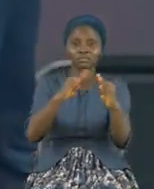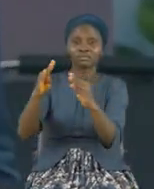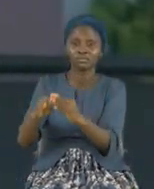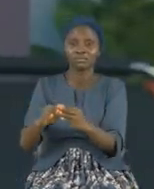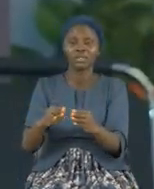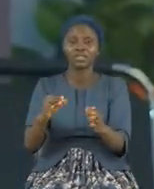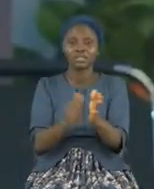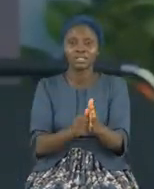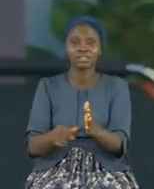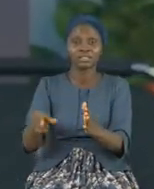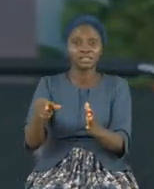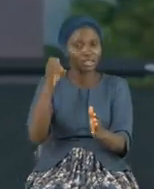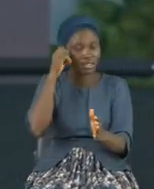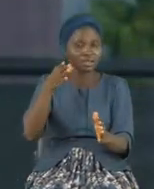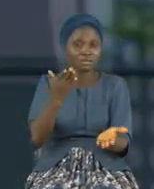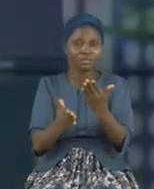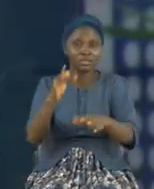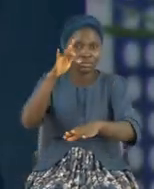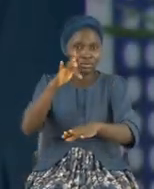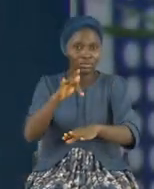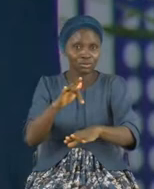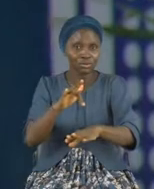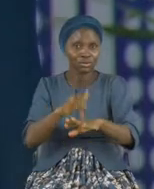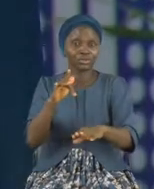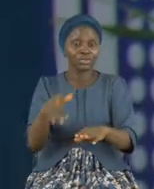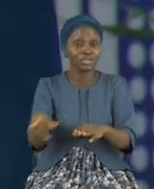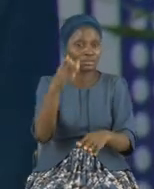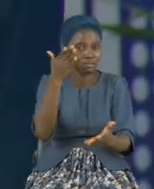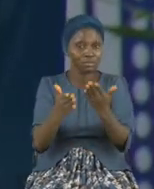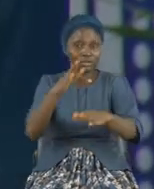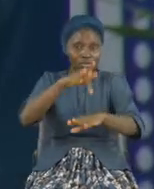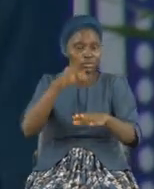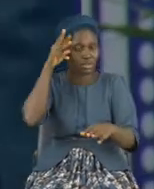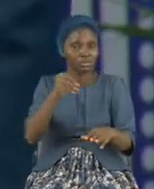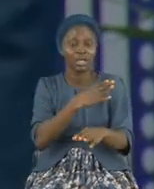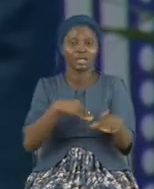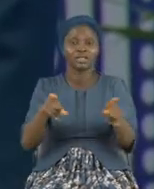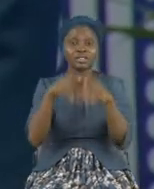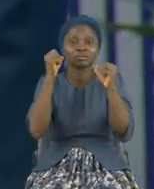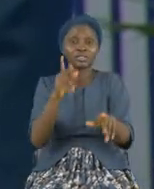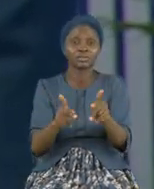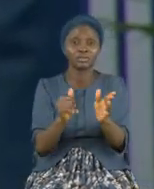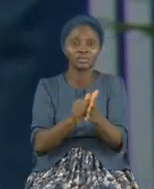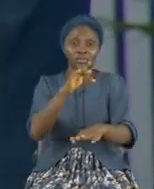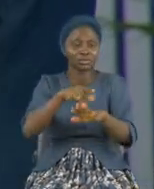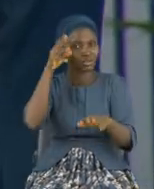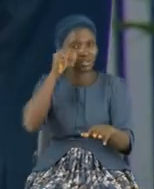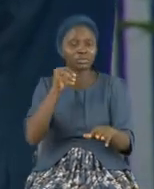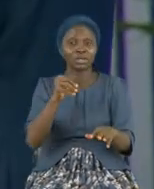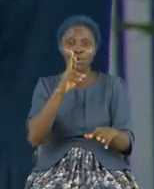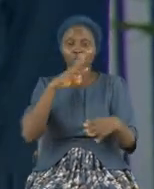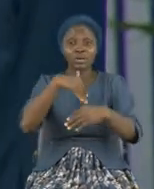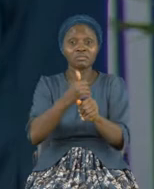him. And as many as touched him were made whole, they were